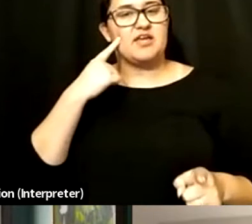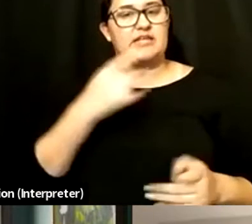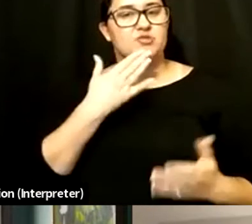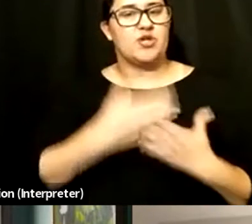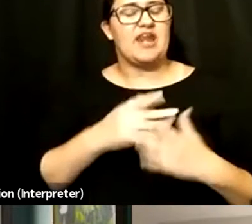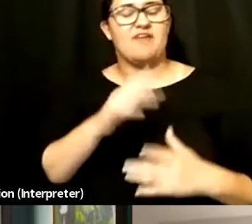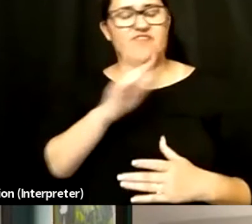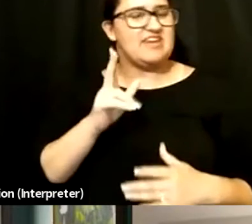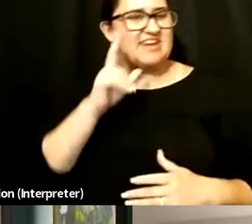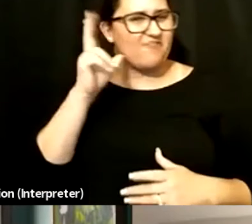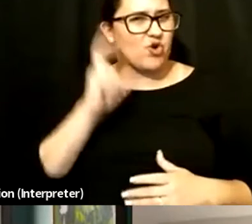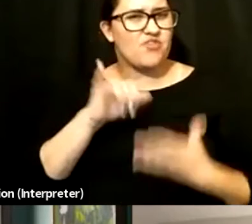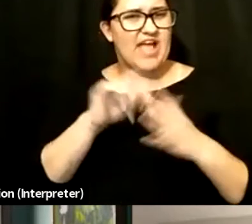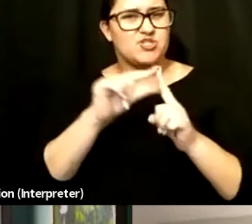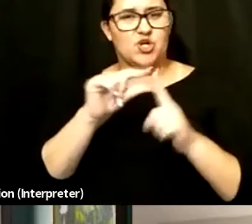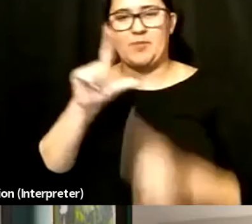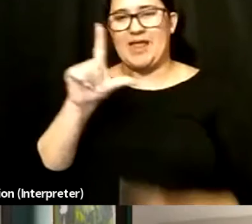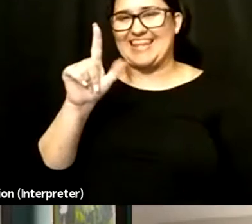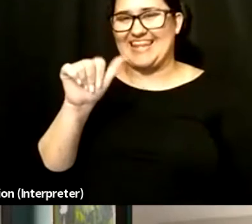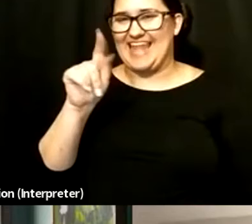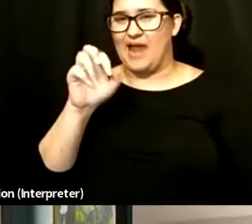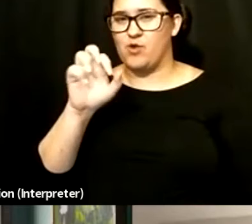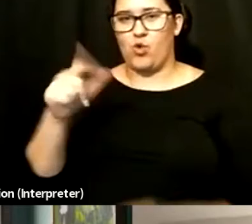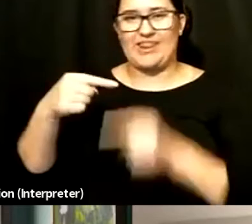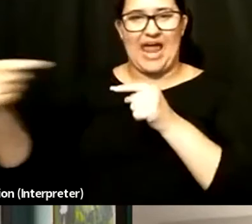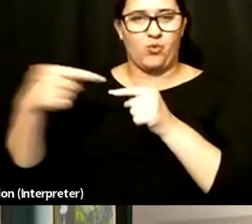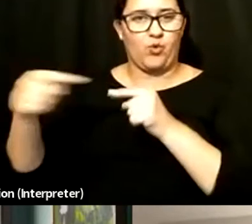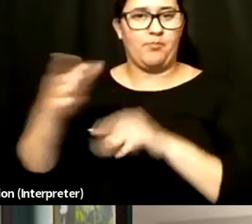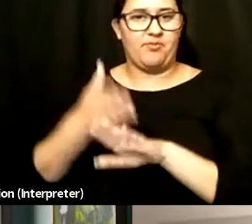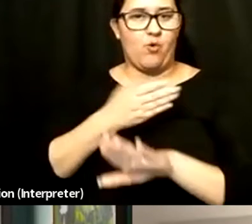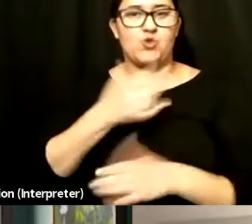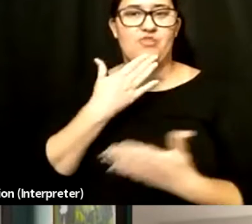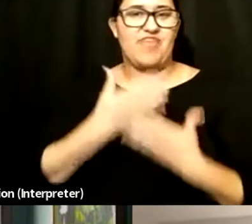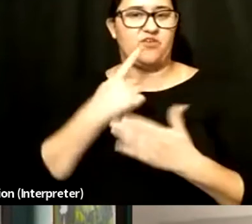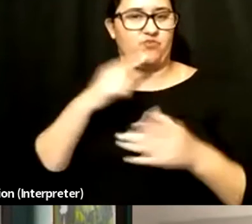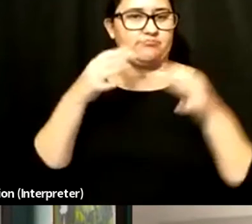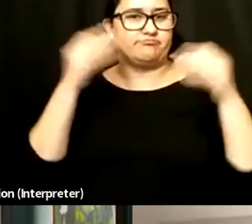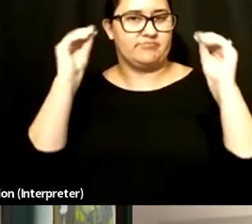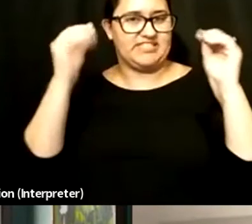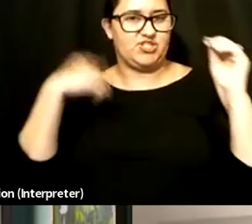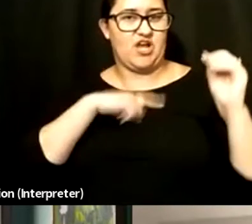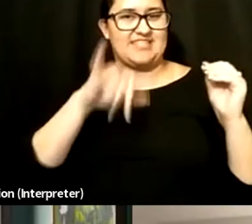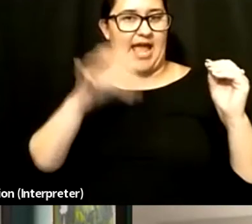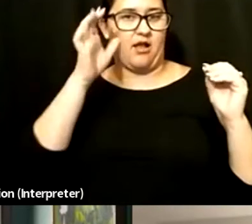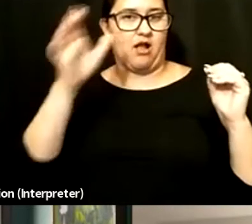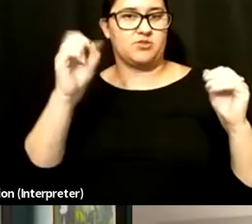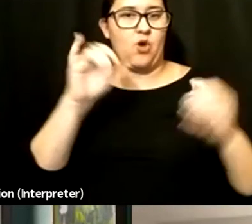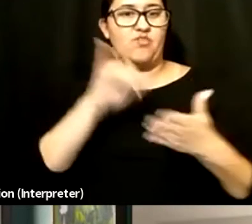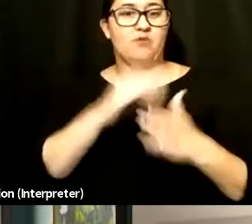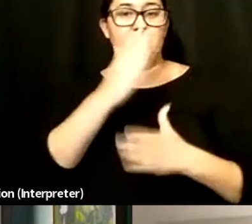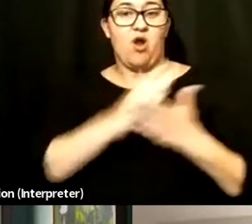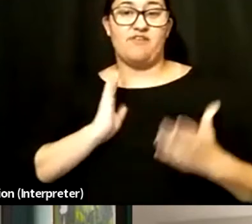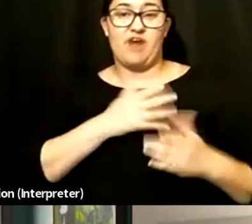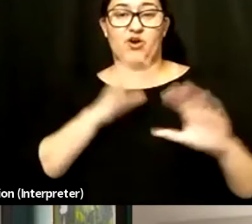before. So thank you for teaching us that word today. And that was actually going to be part of our conversation, kind